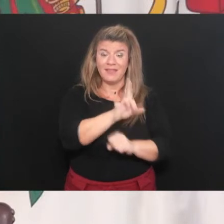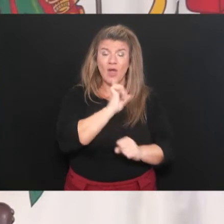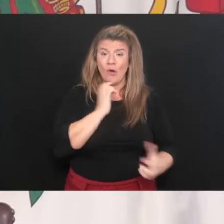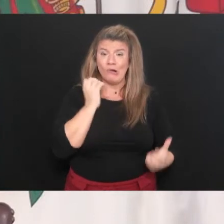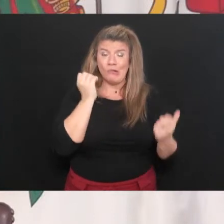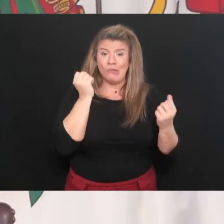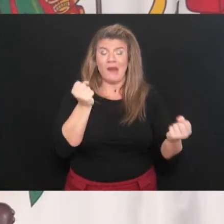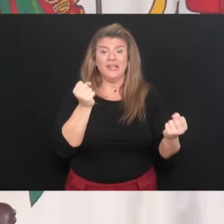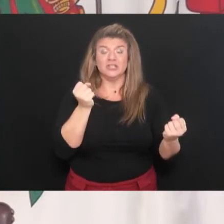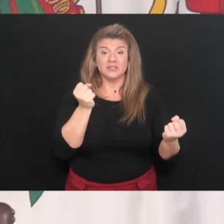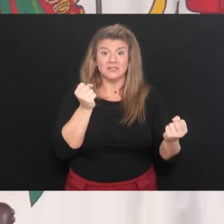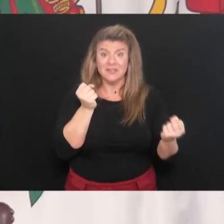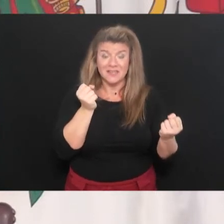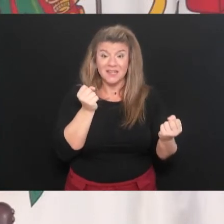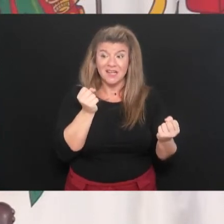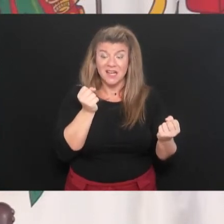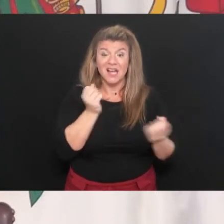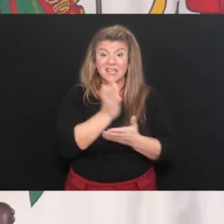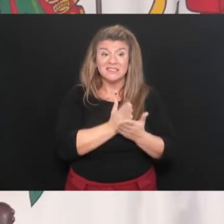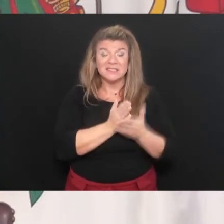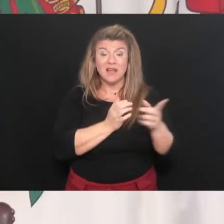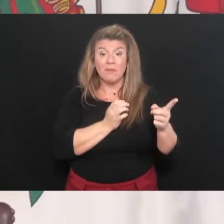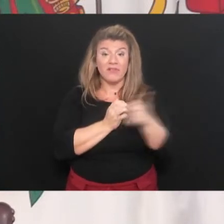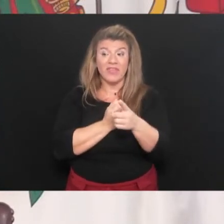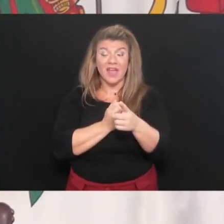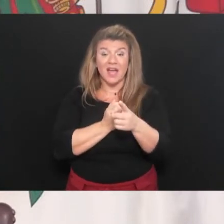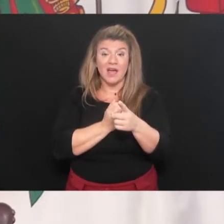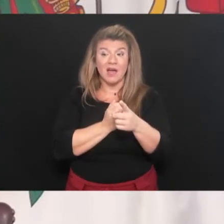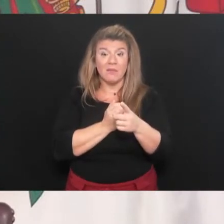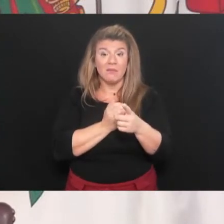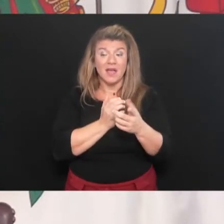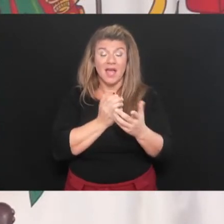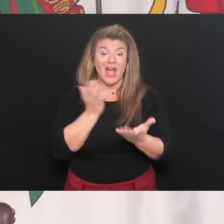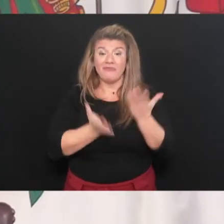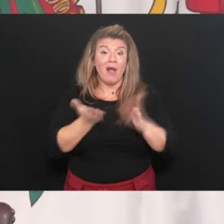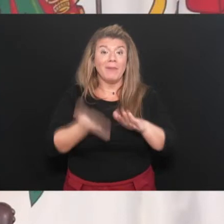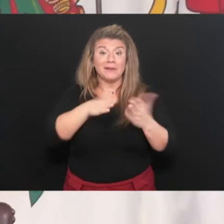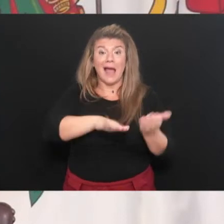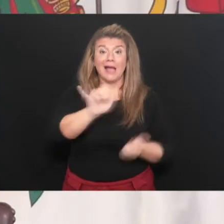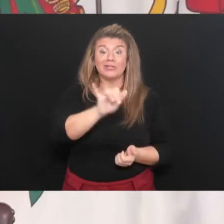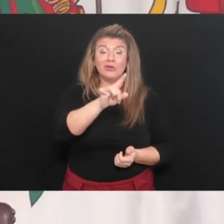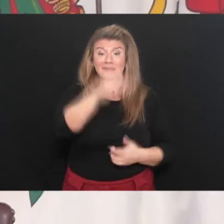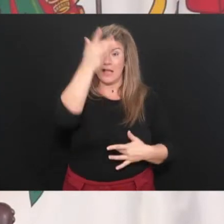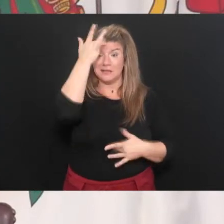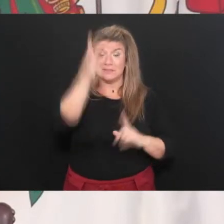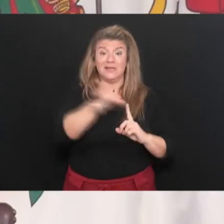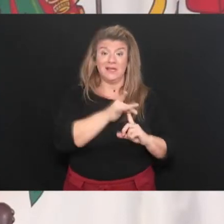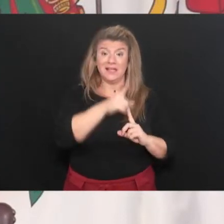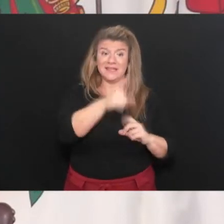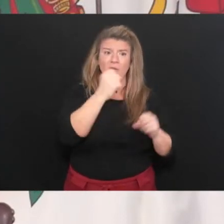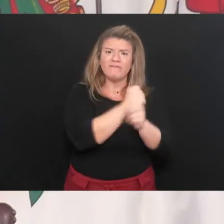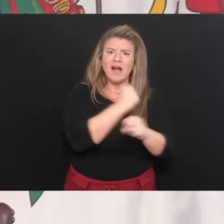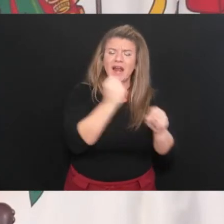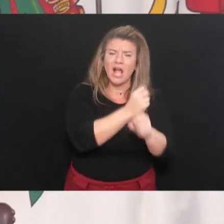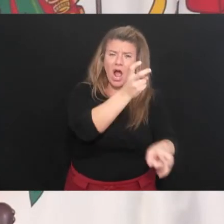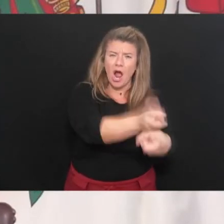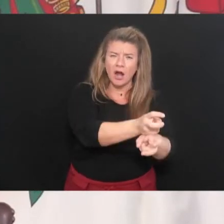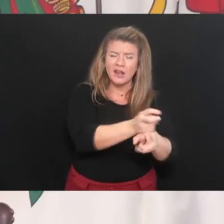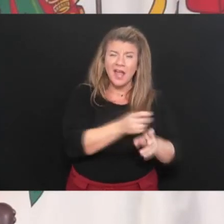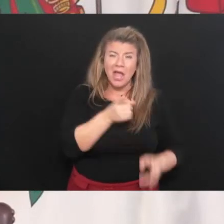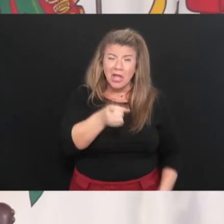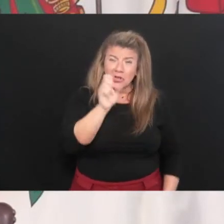belief, and some of them have probably gotten so sick that we've lost them. Can you imagine that